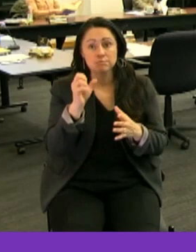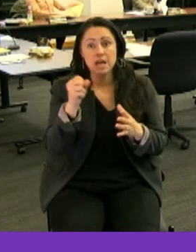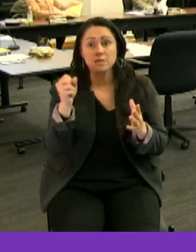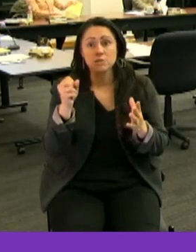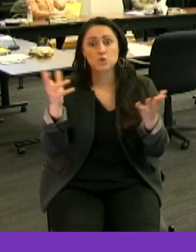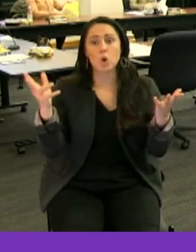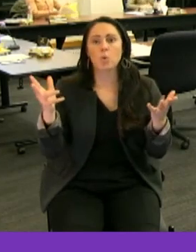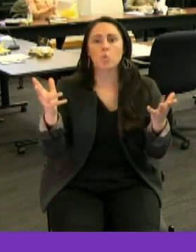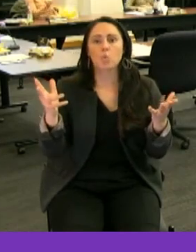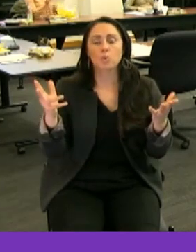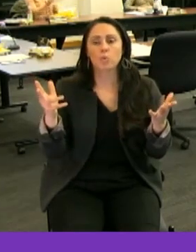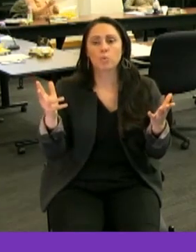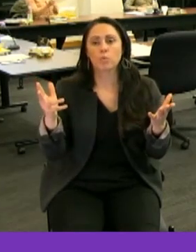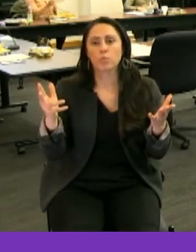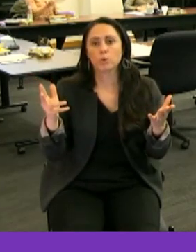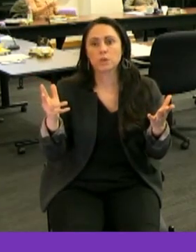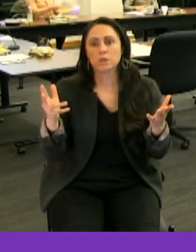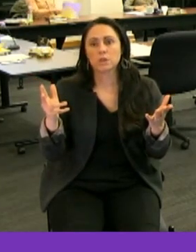yes, so